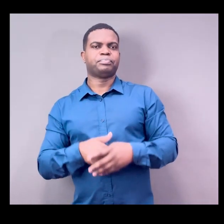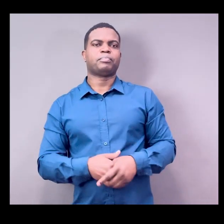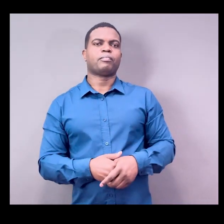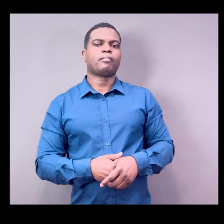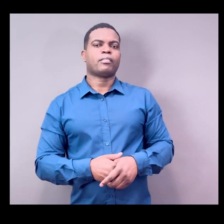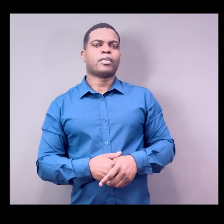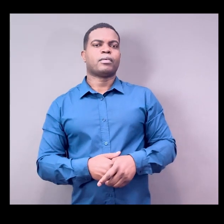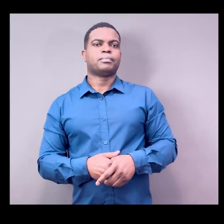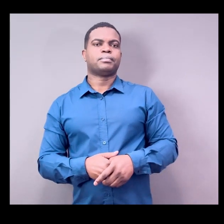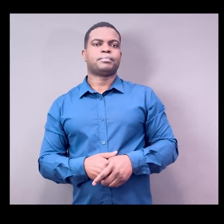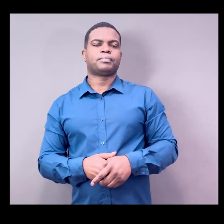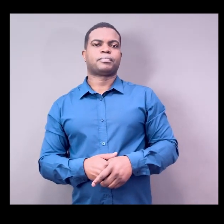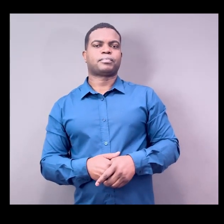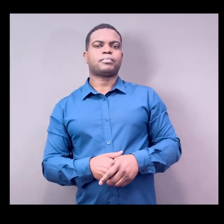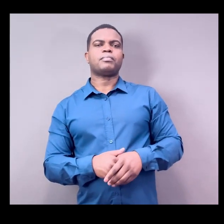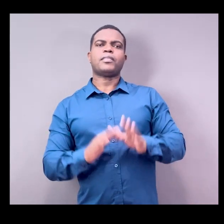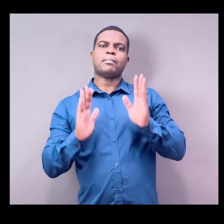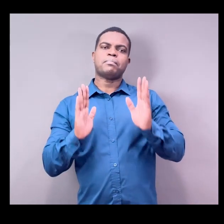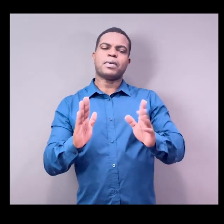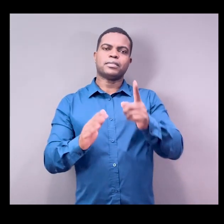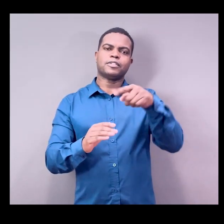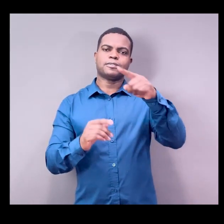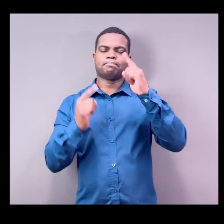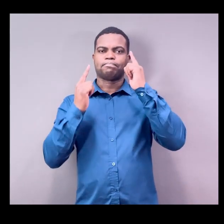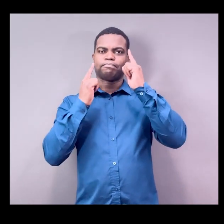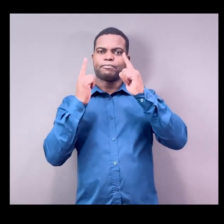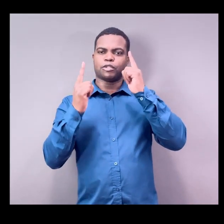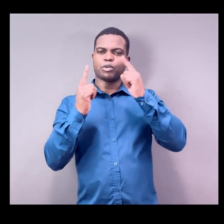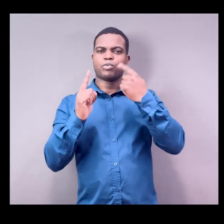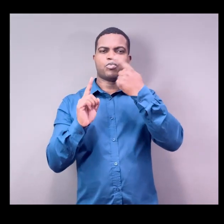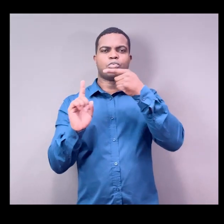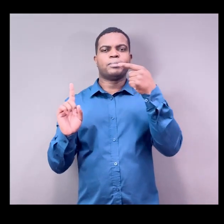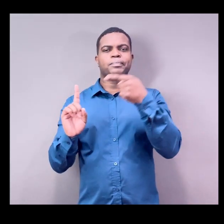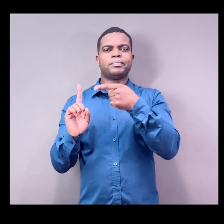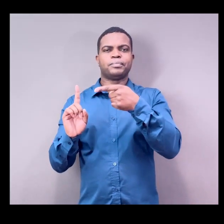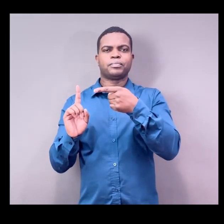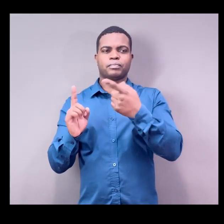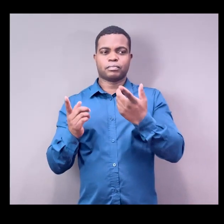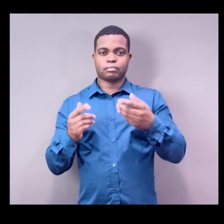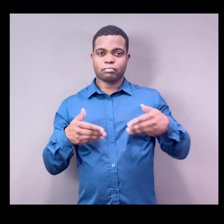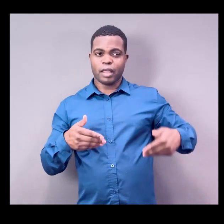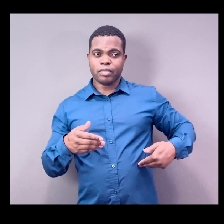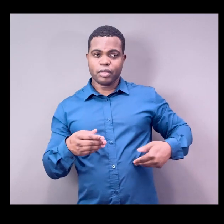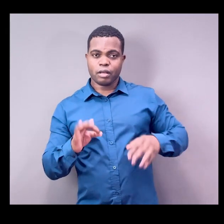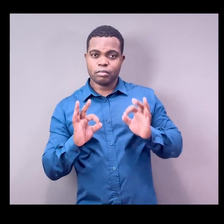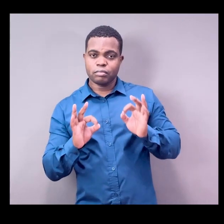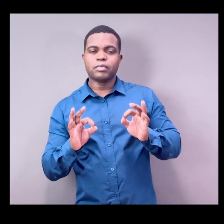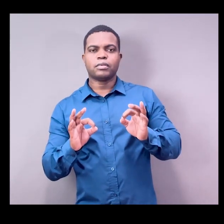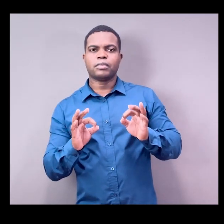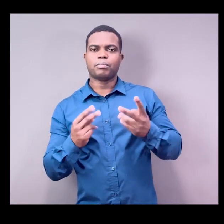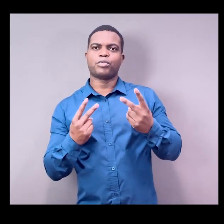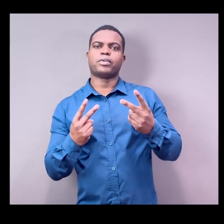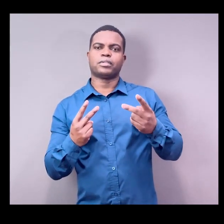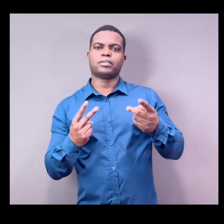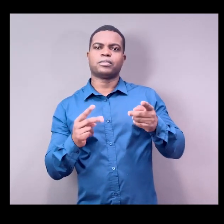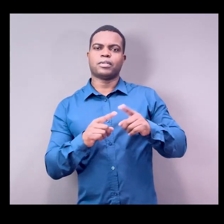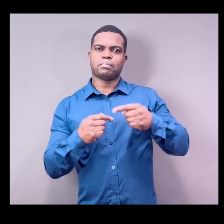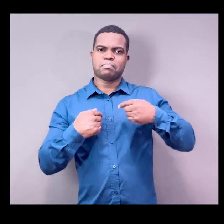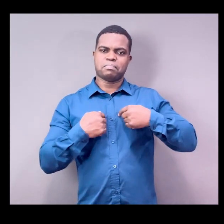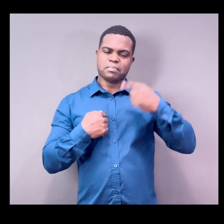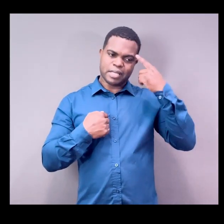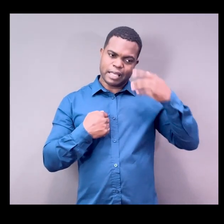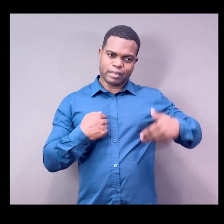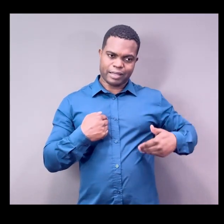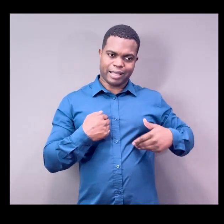But the you need to consider uh, being ethical.